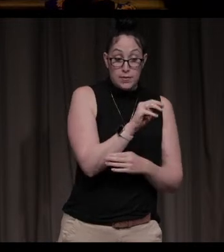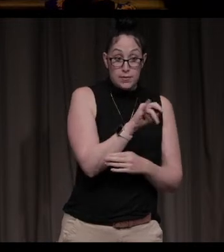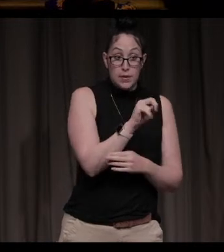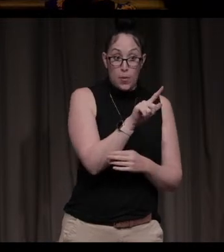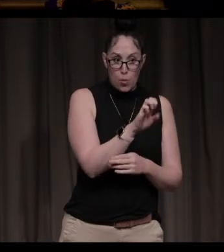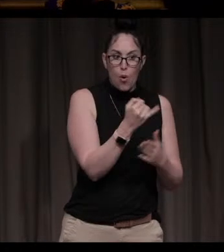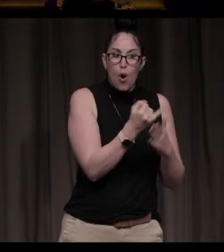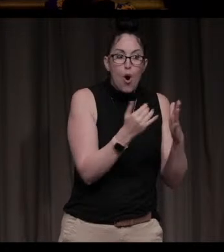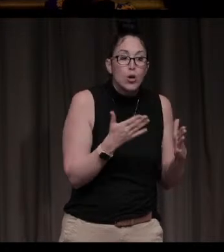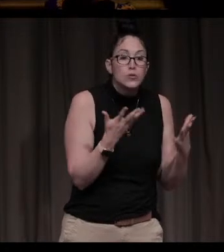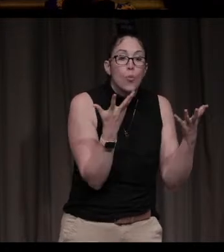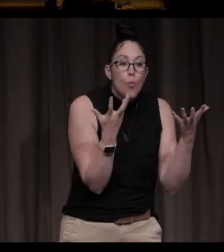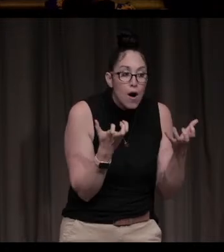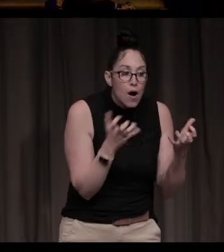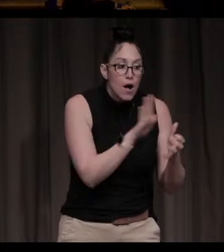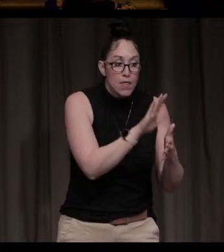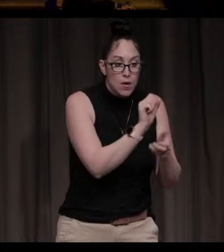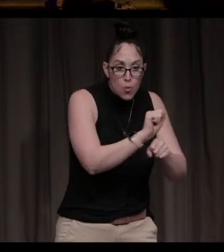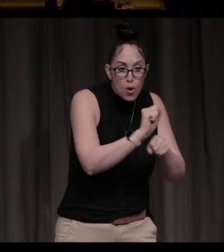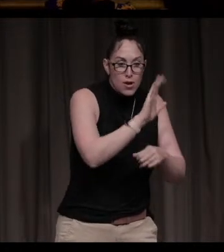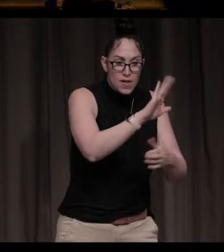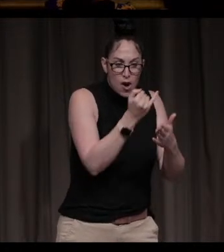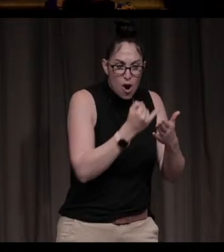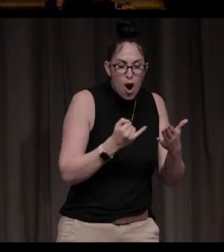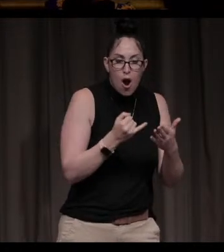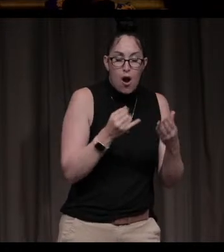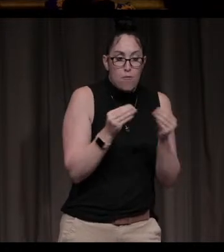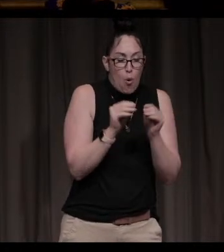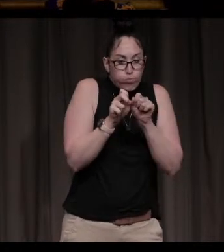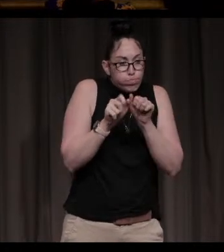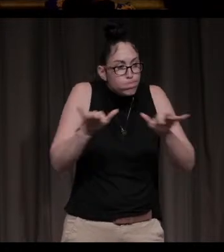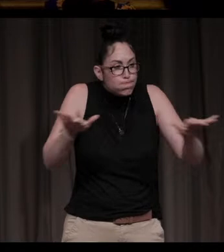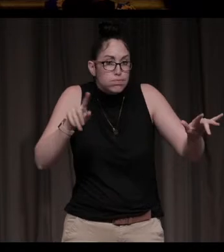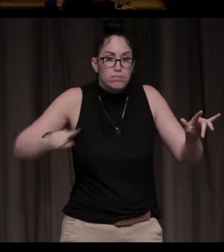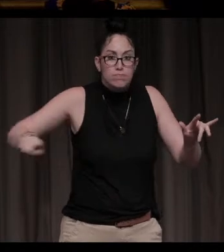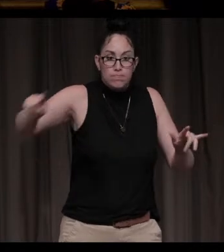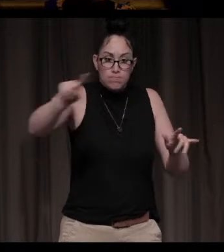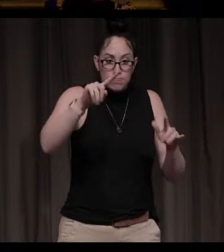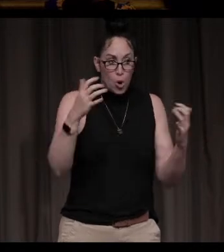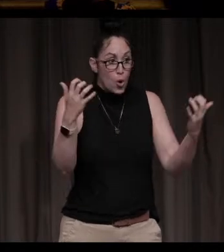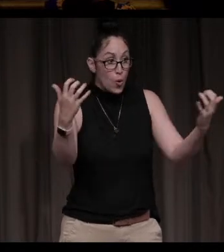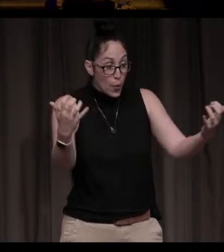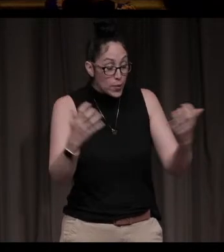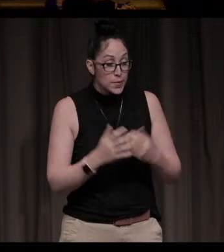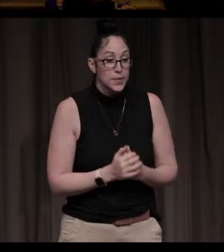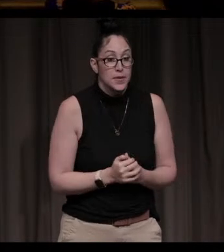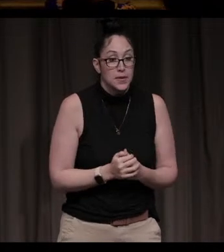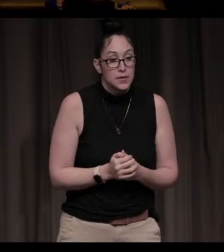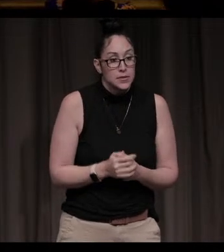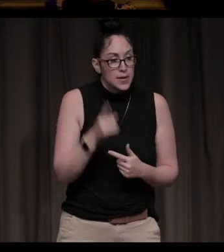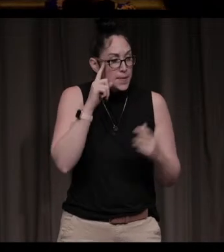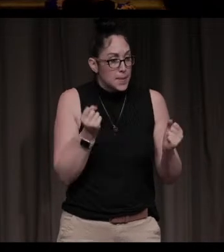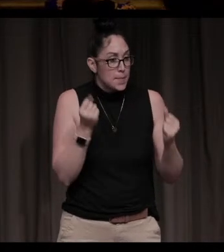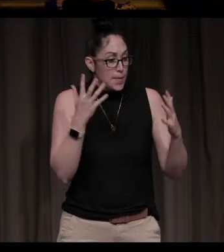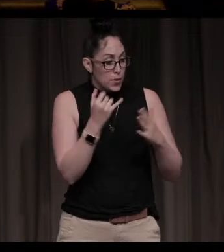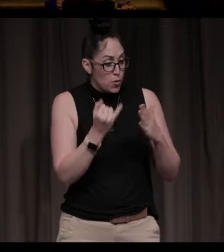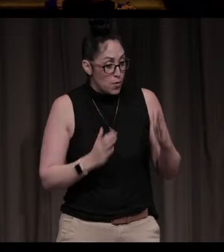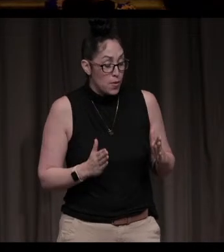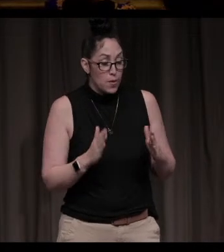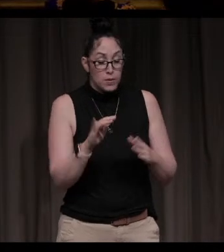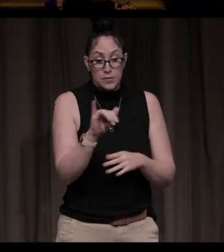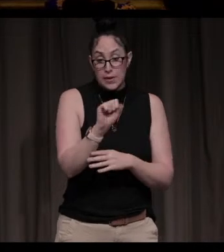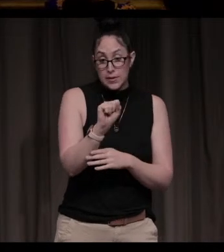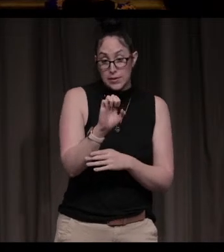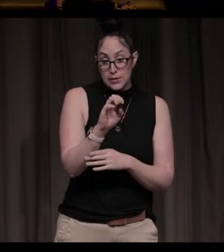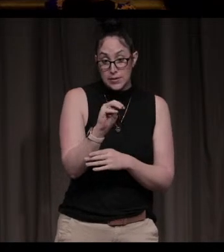their work be accessible to more mainstream audiences. I think a lot of people, like Seminole artists who make art